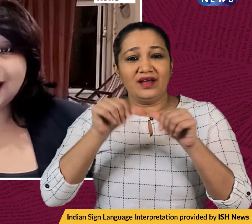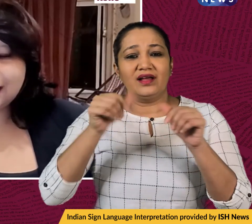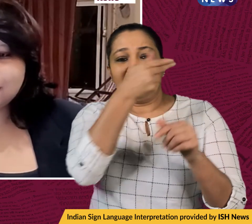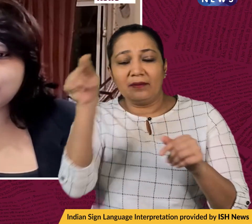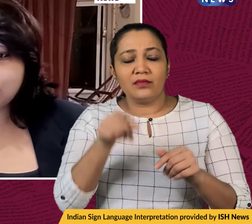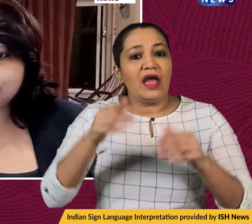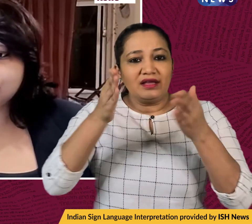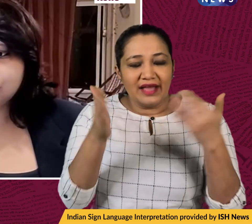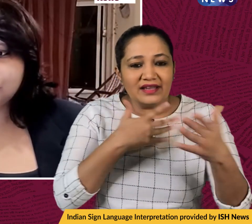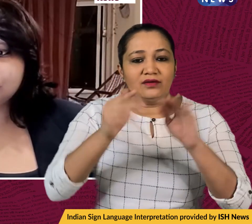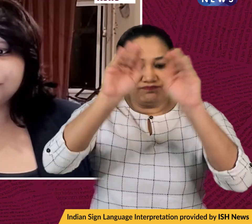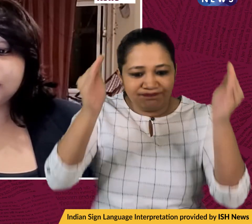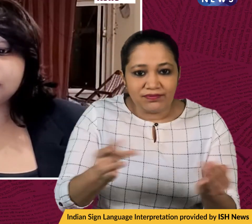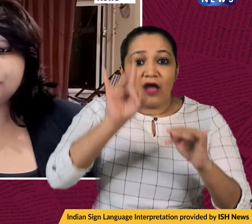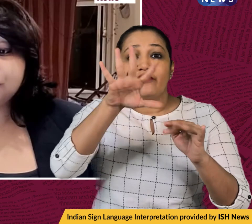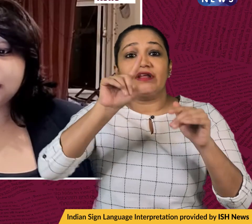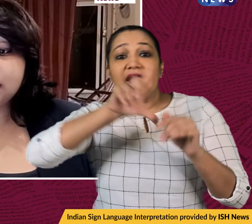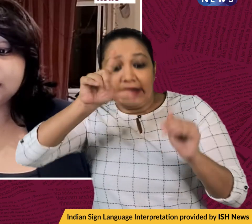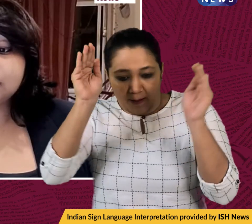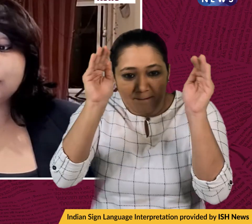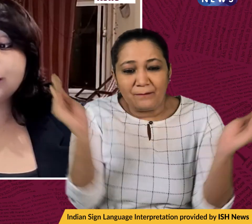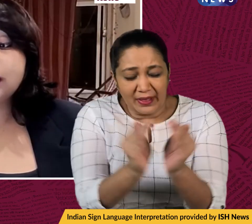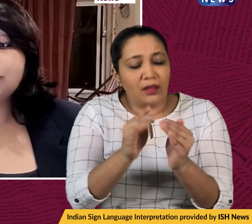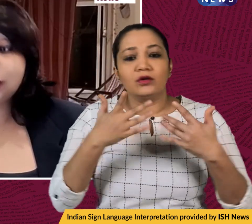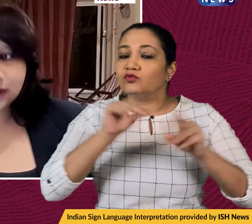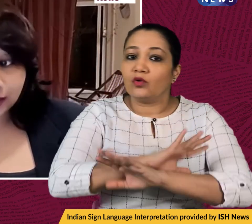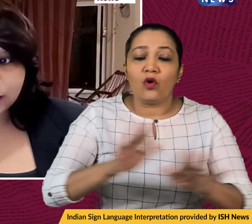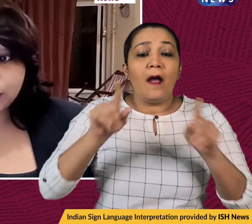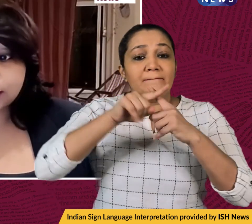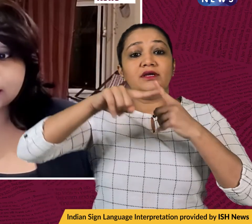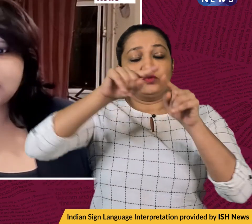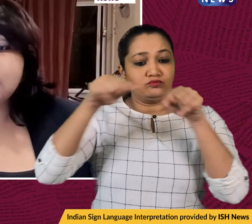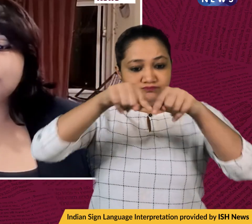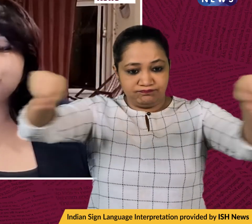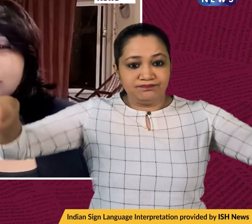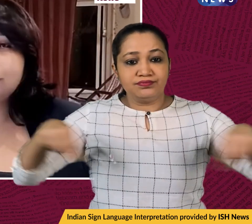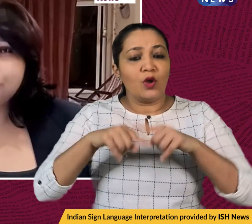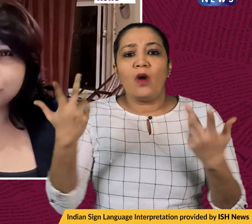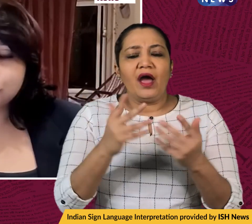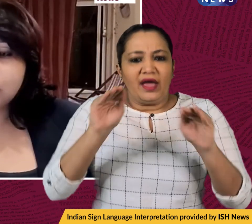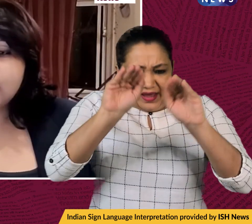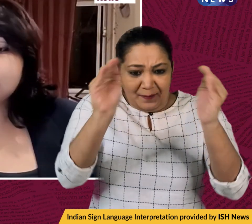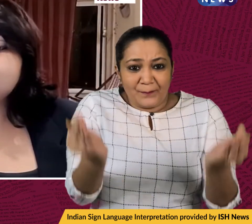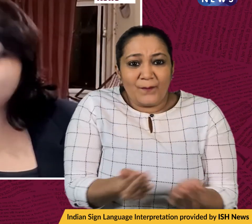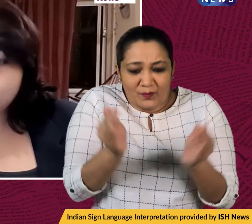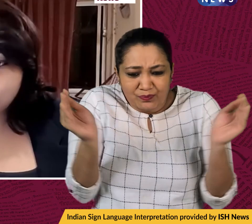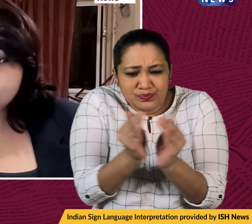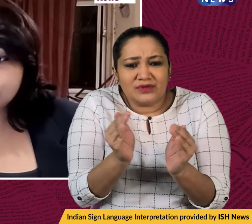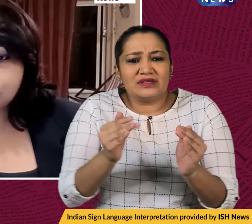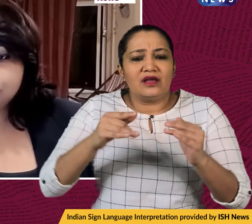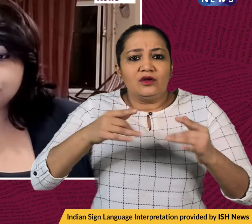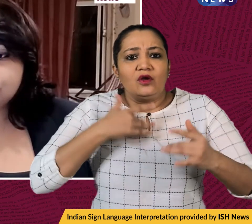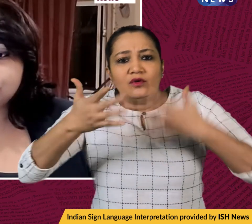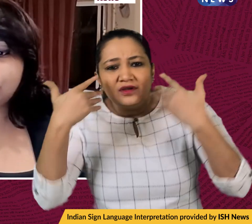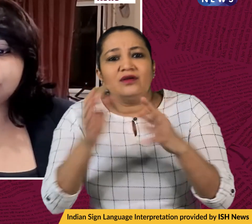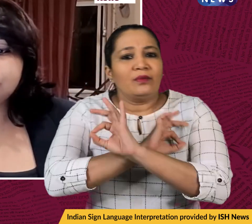sell any aquariums with a capacity of less than 15 liters and only rectangle ones, as putting fish in small bowls